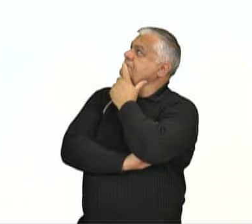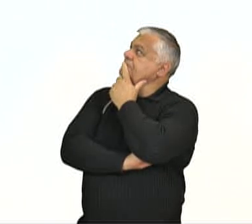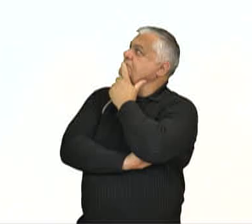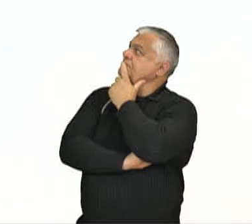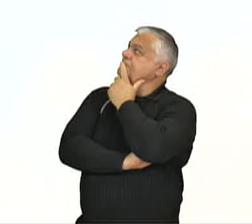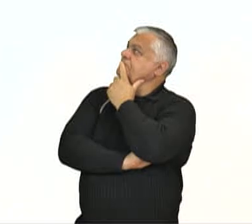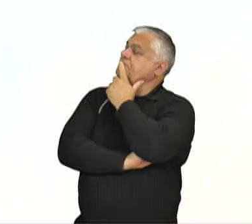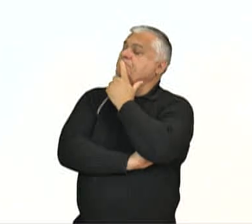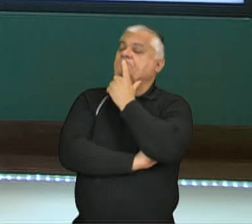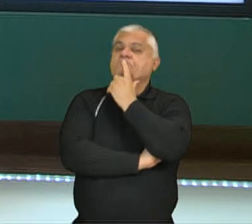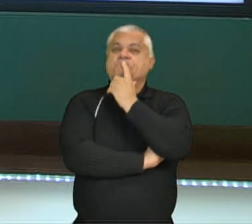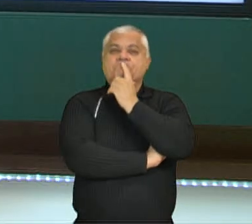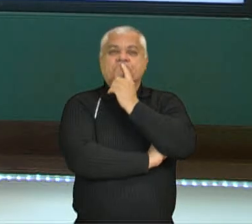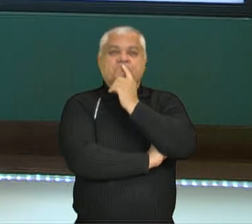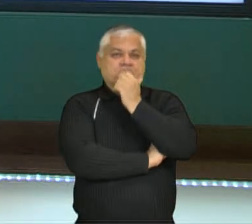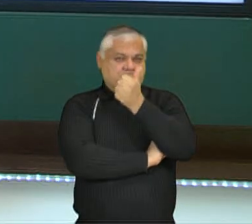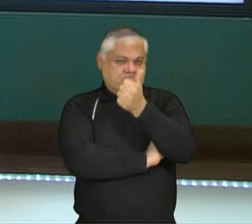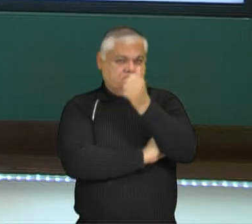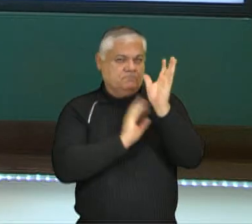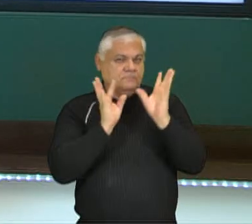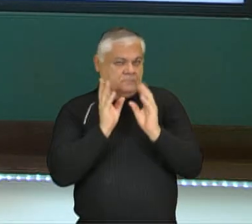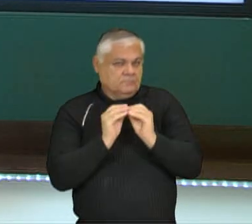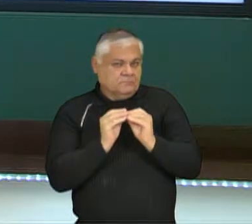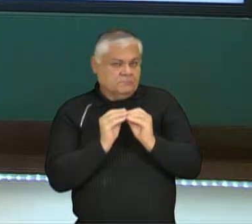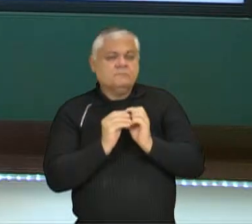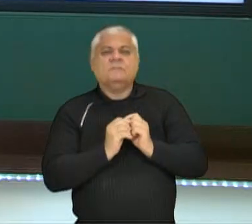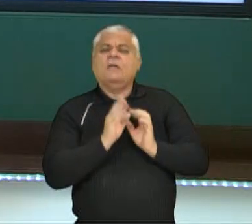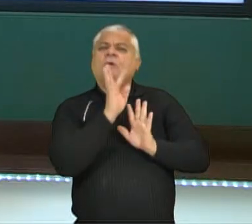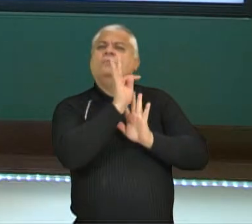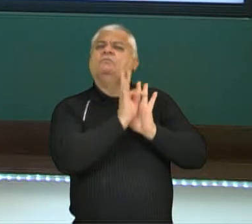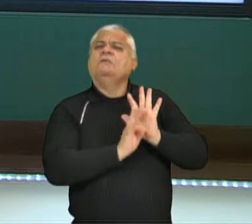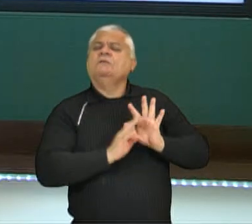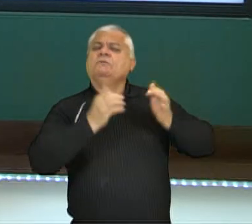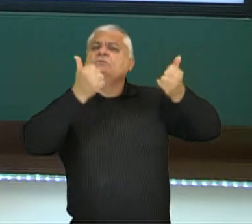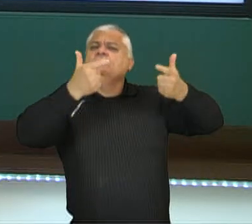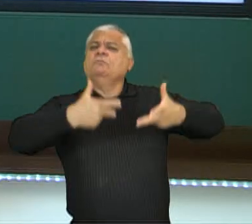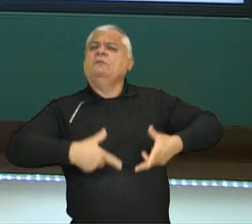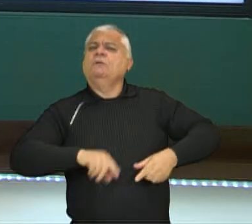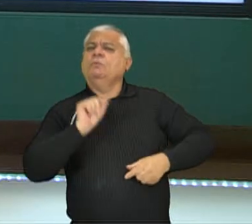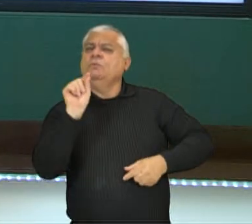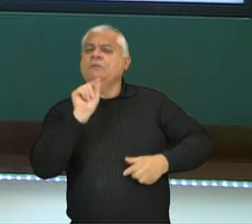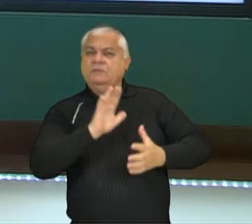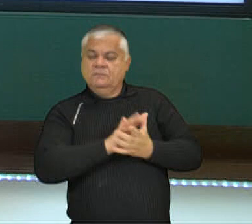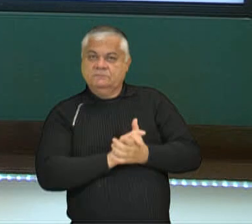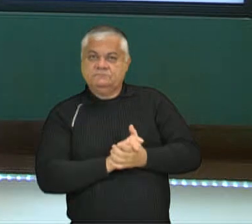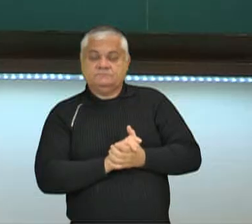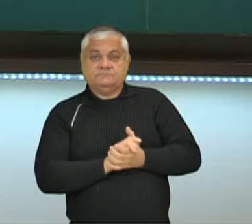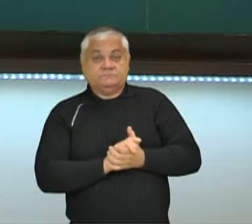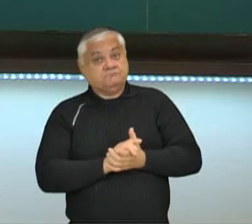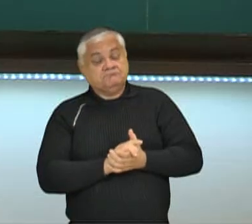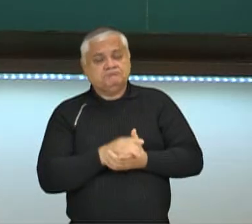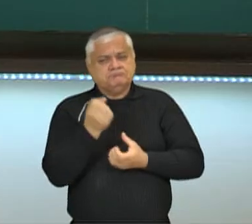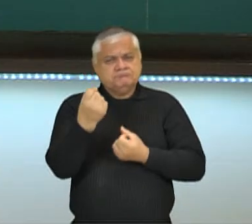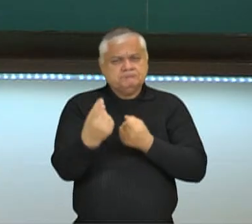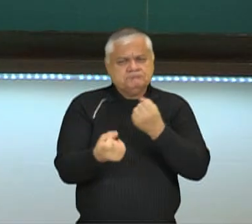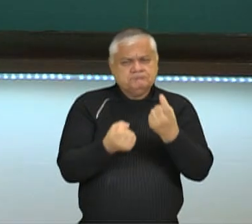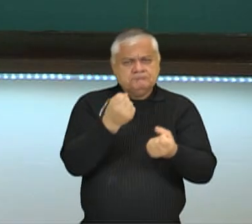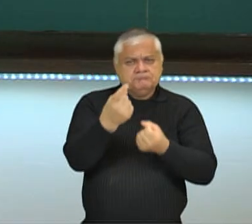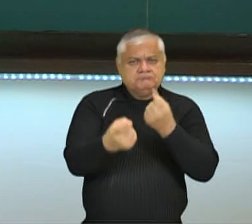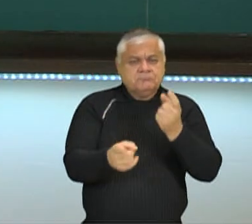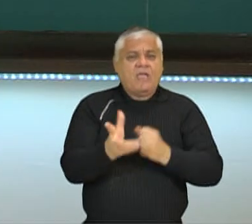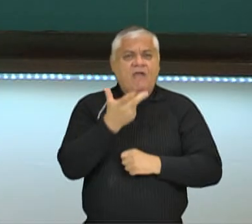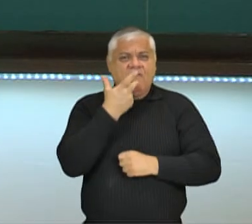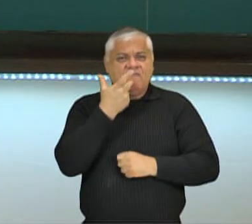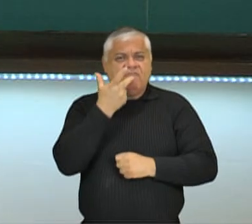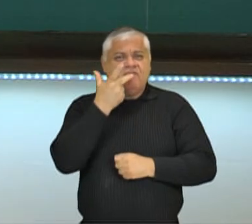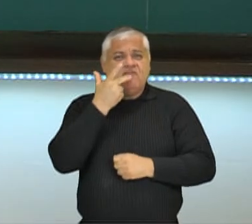sentence. Então, o que que diz aqui o texto mais ou menos que a gente leu aqui, ó? Algumas pessoas dizem que talvez esse seja